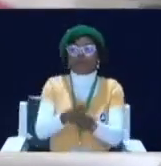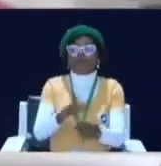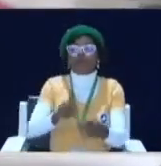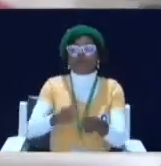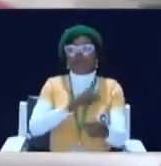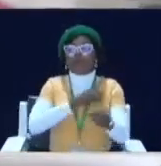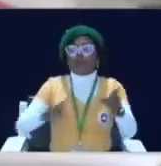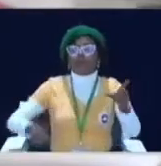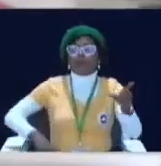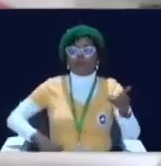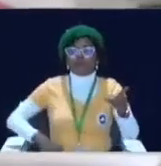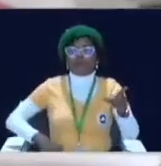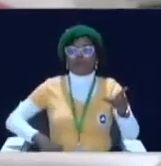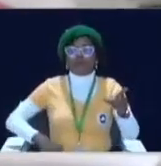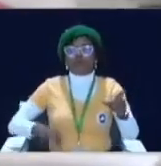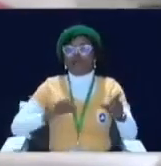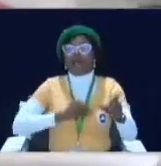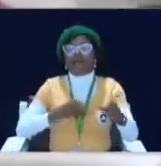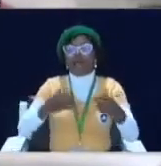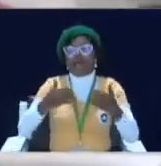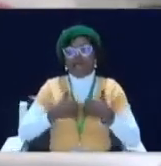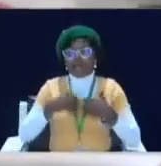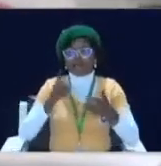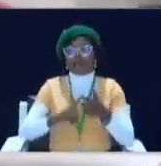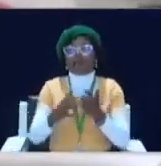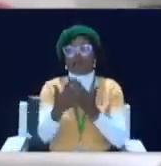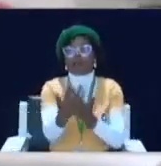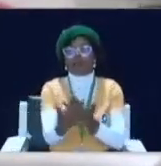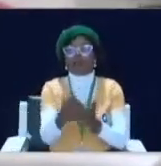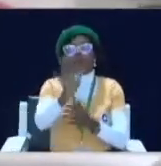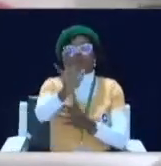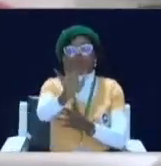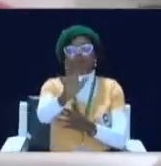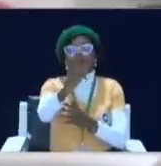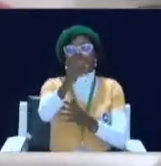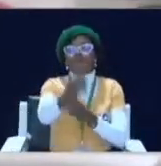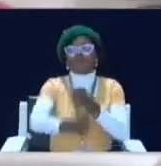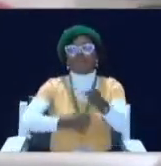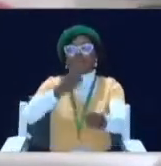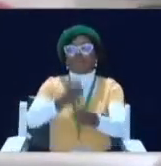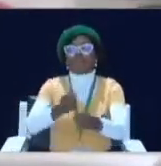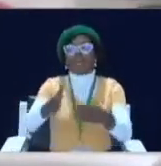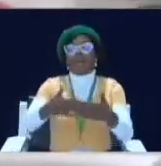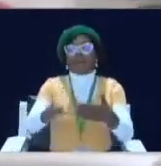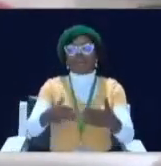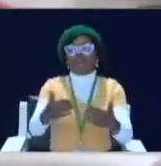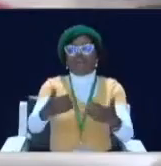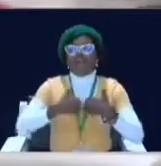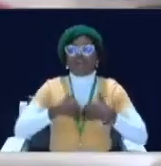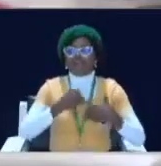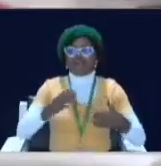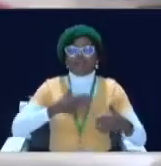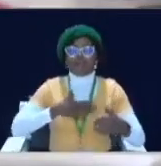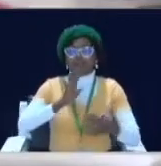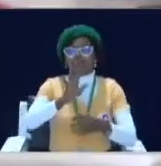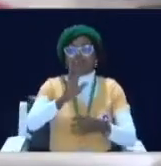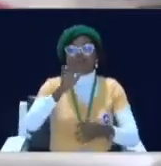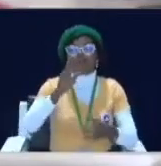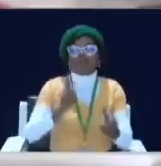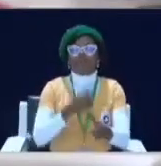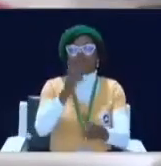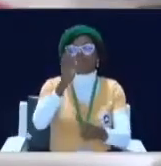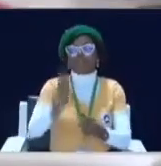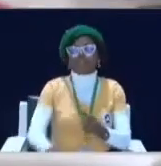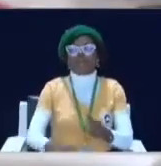Lord. I had to wait 5 years after having my first child before having my